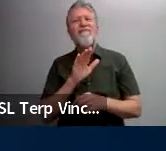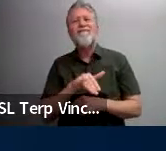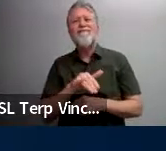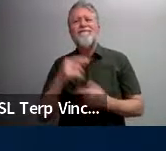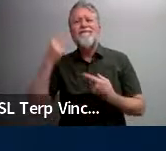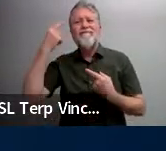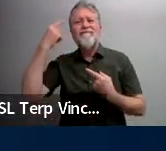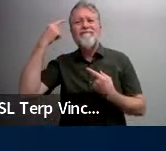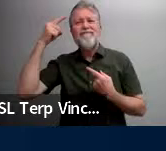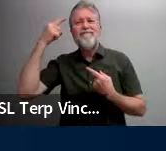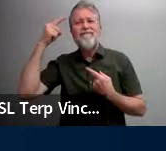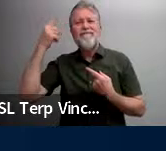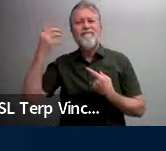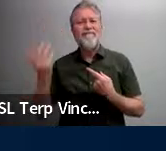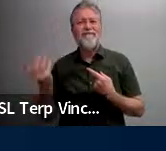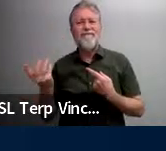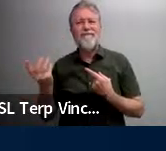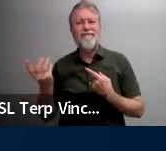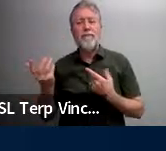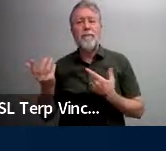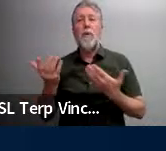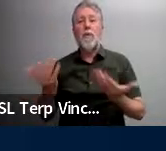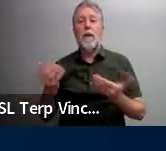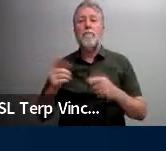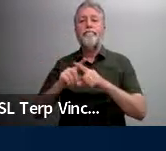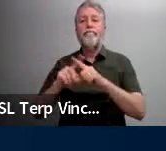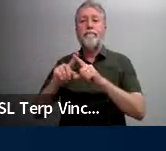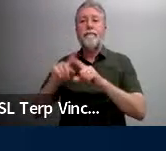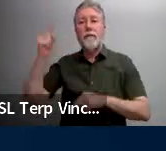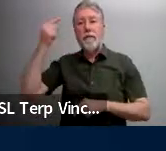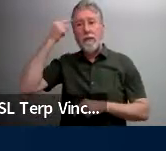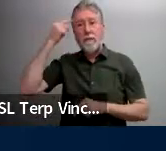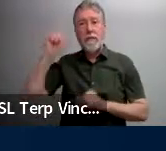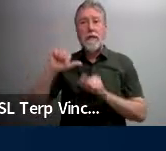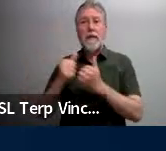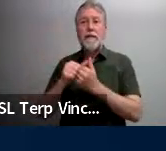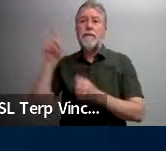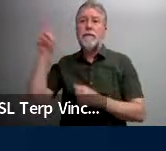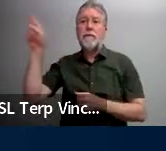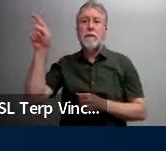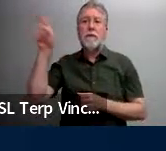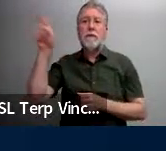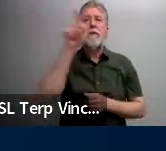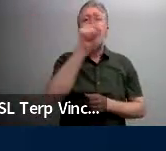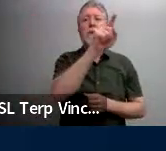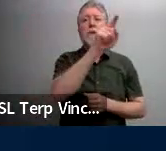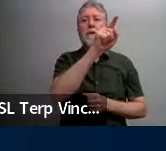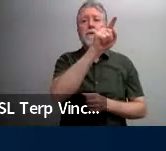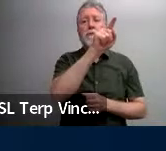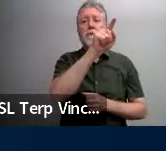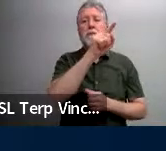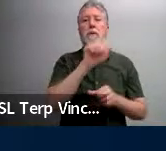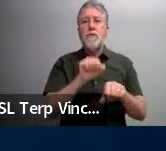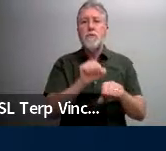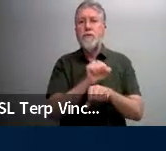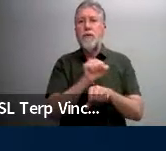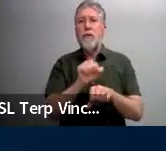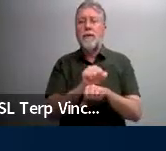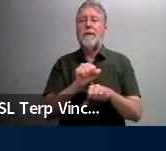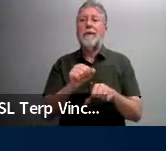These agencies of the government are often working to